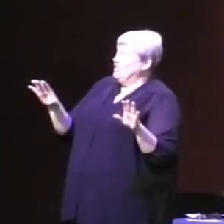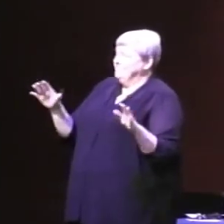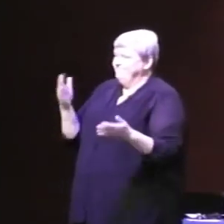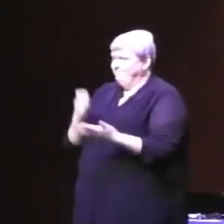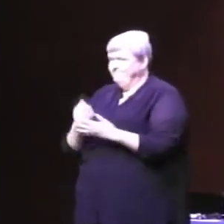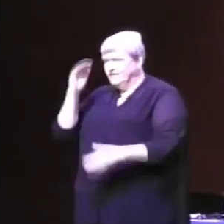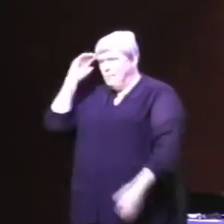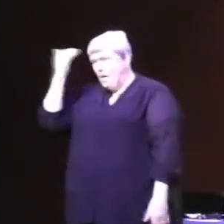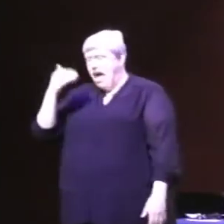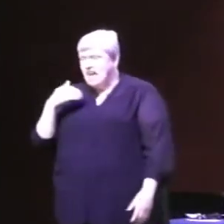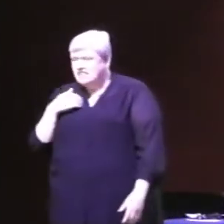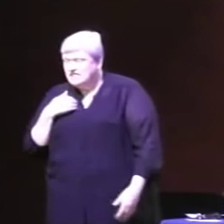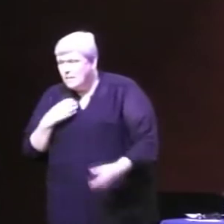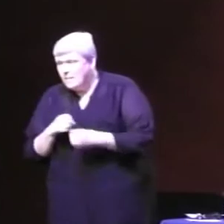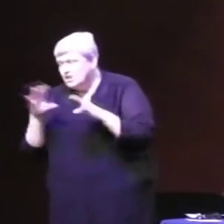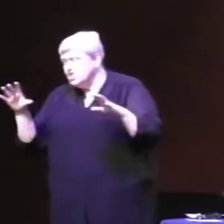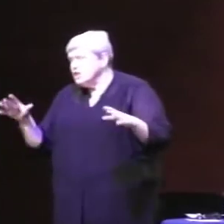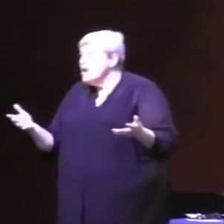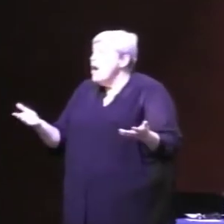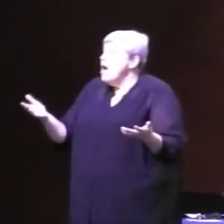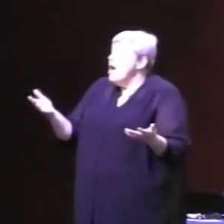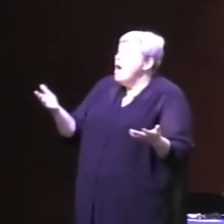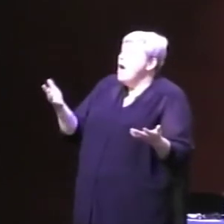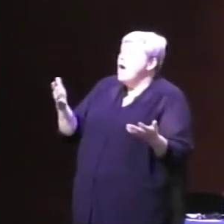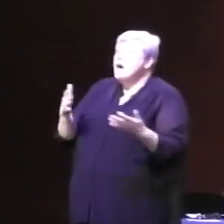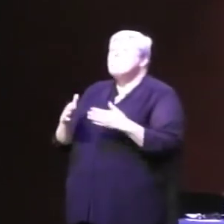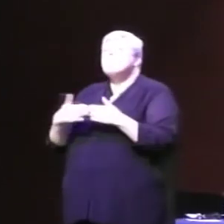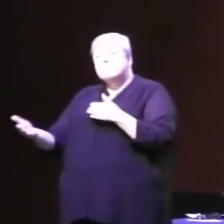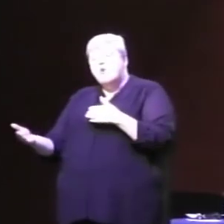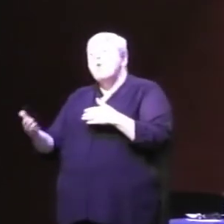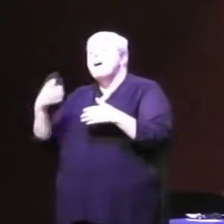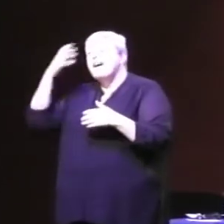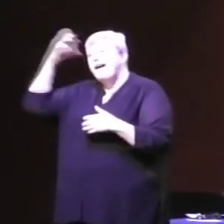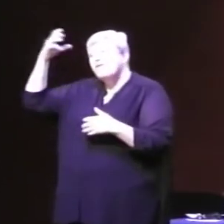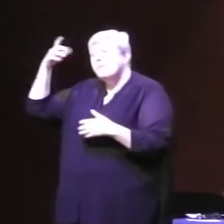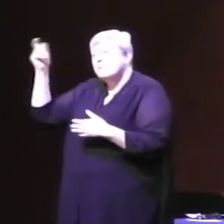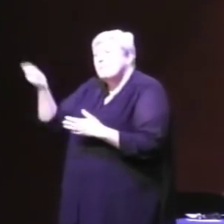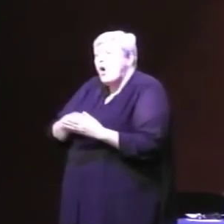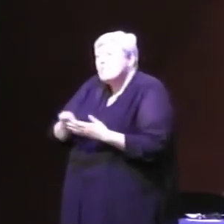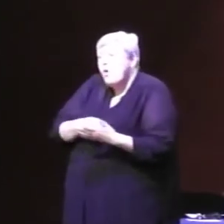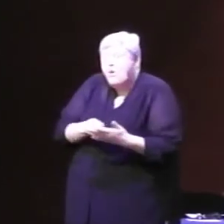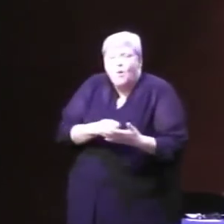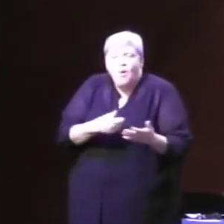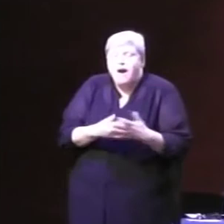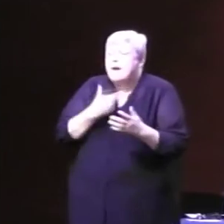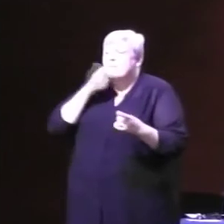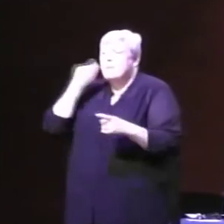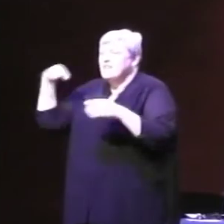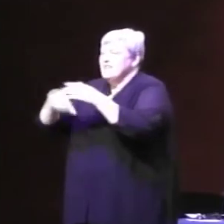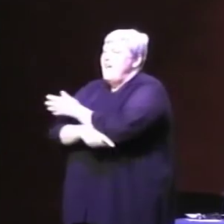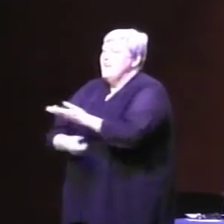some mad neoliberal magician, we have greater government borrowing, and the problem of public debt, which austerity is supposed to